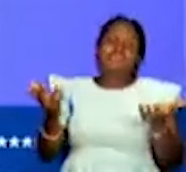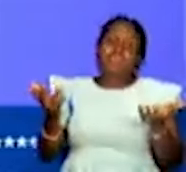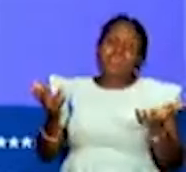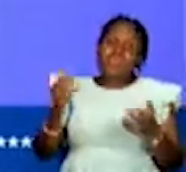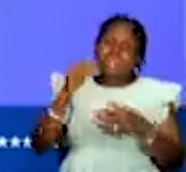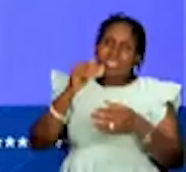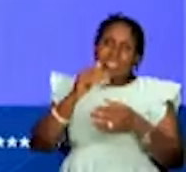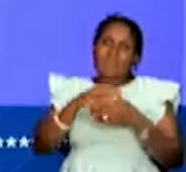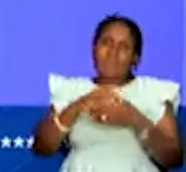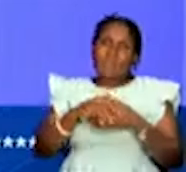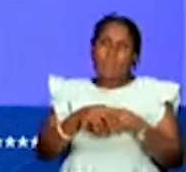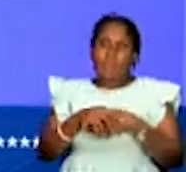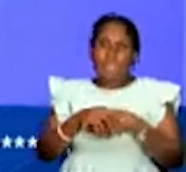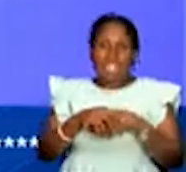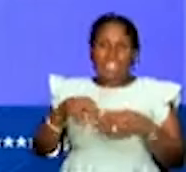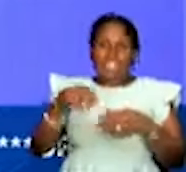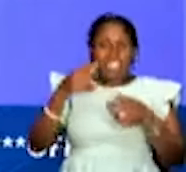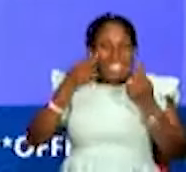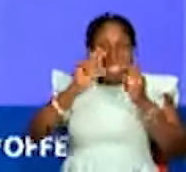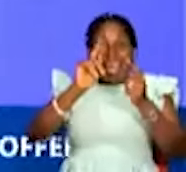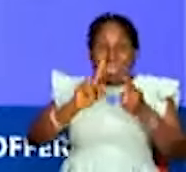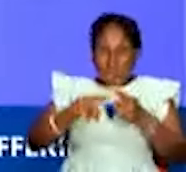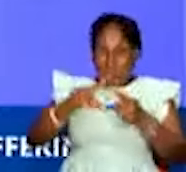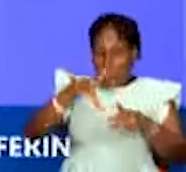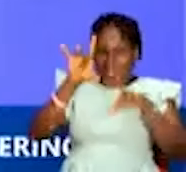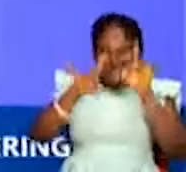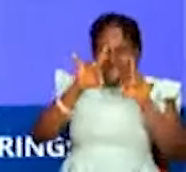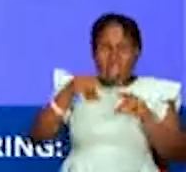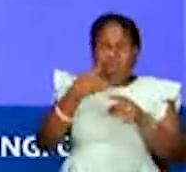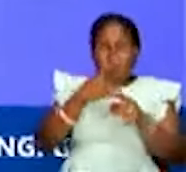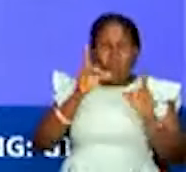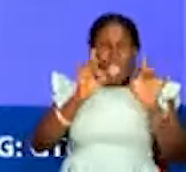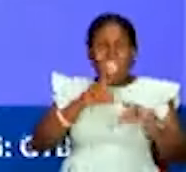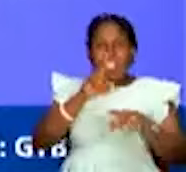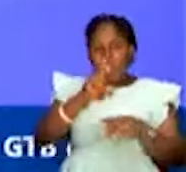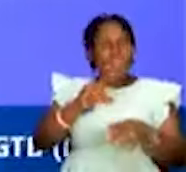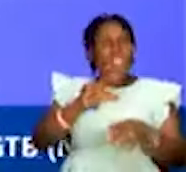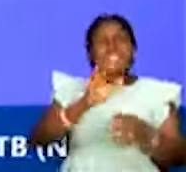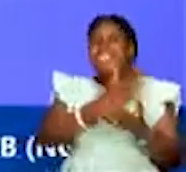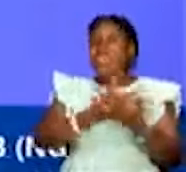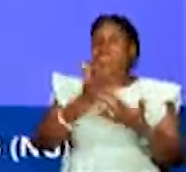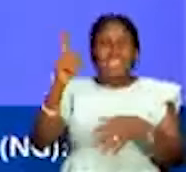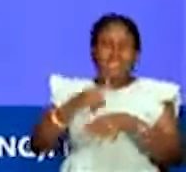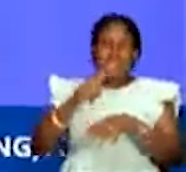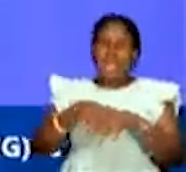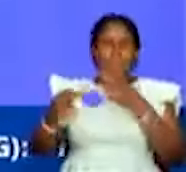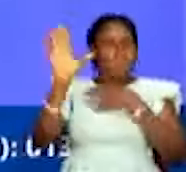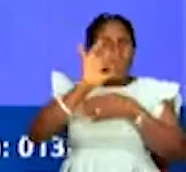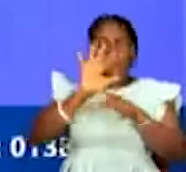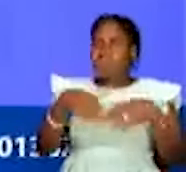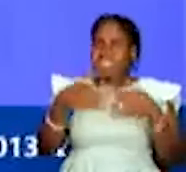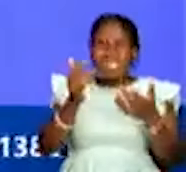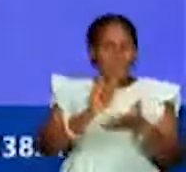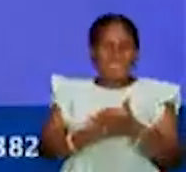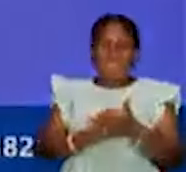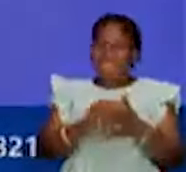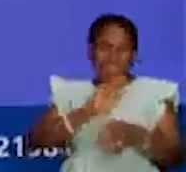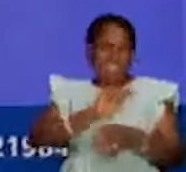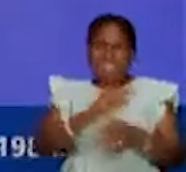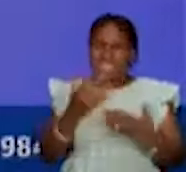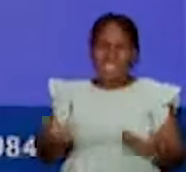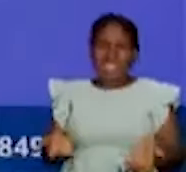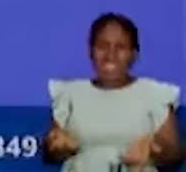investigating who hates you is a useless burden. God did not give you that ministry. Build a garrison around your life